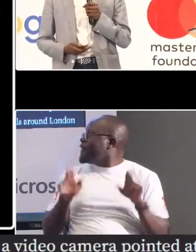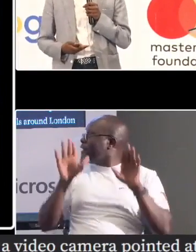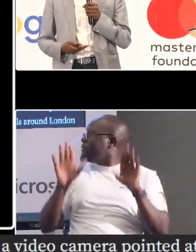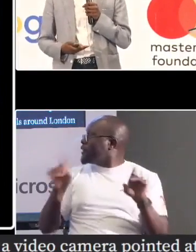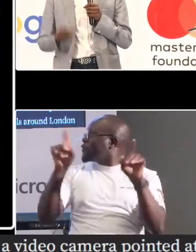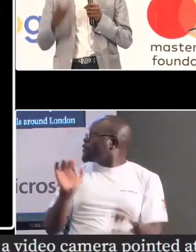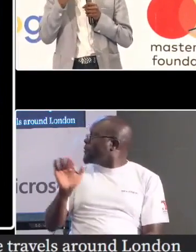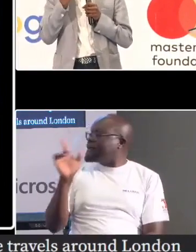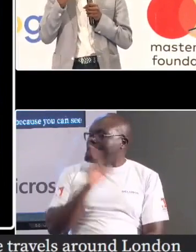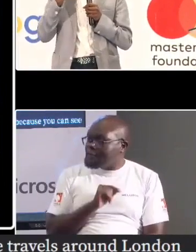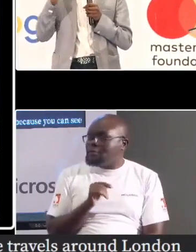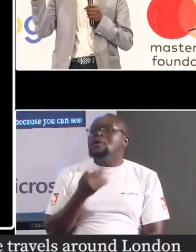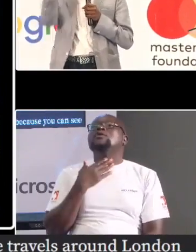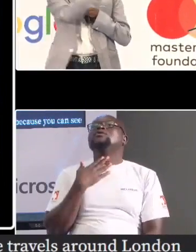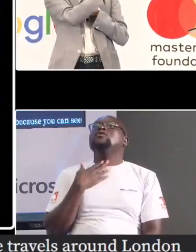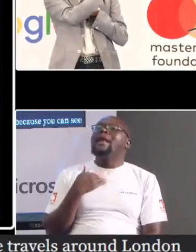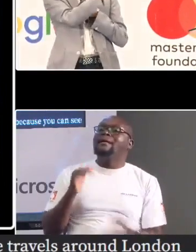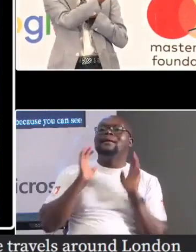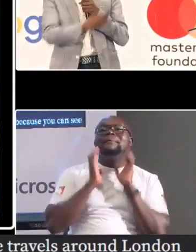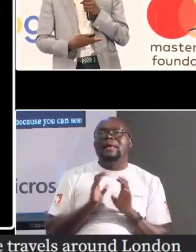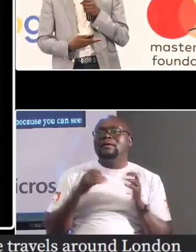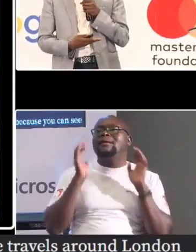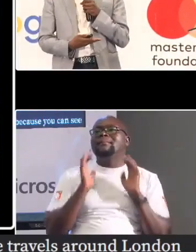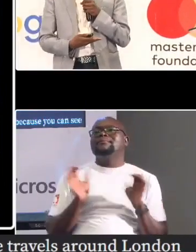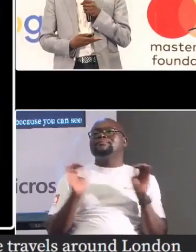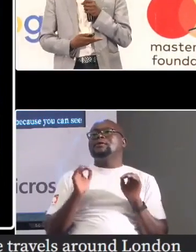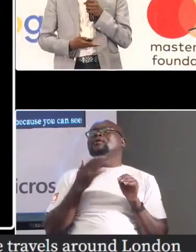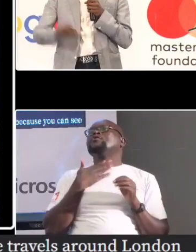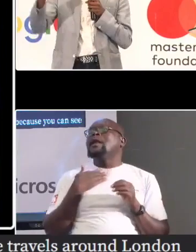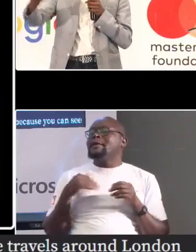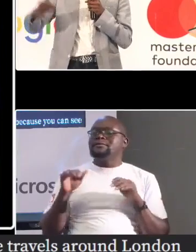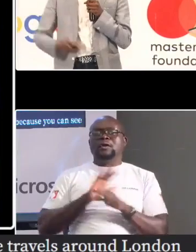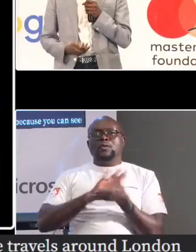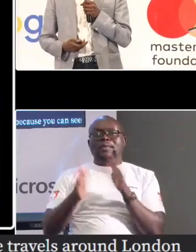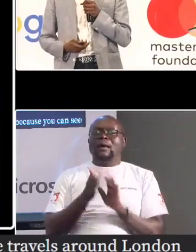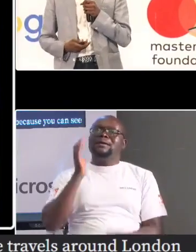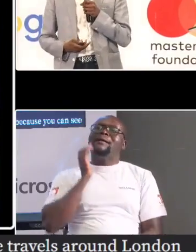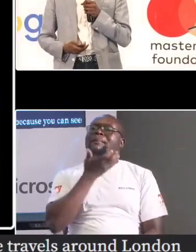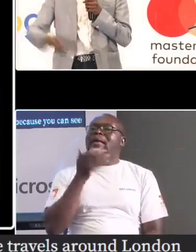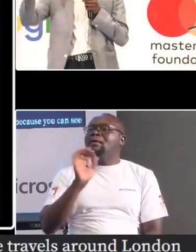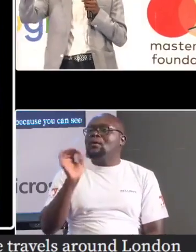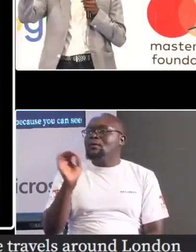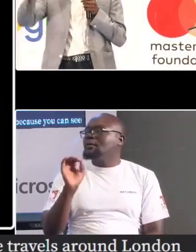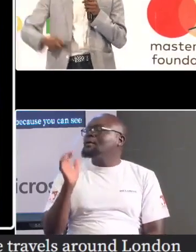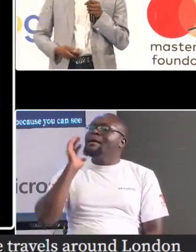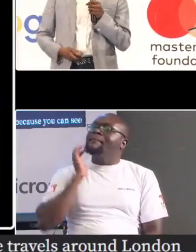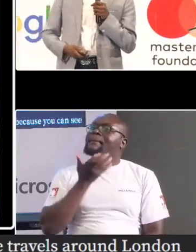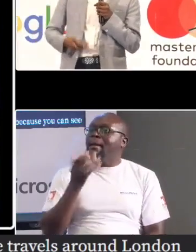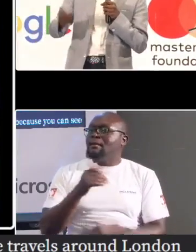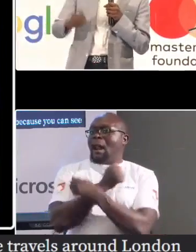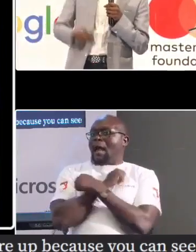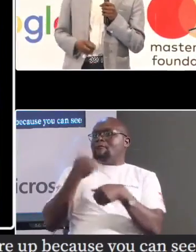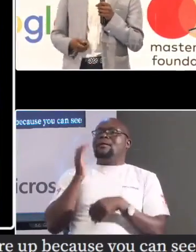question for you guys. Do you like the beard or do you like the picture on the screen? Hands up who thinks I should keep the beard. Beard? Look